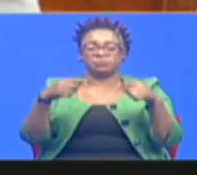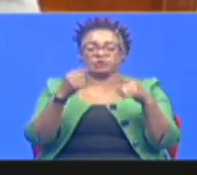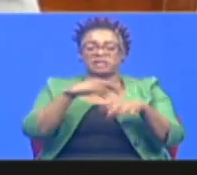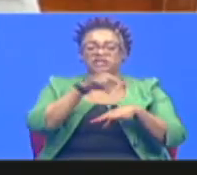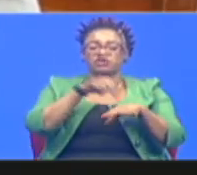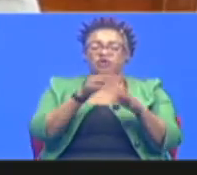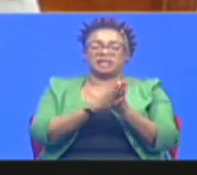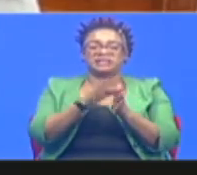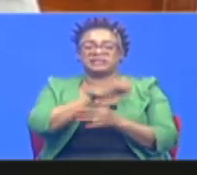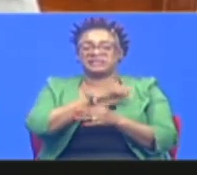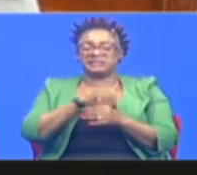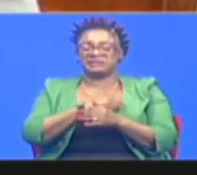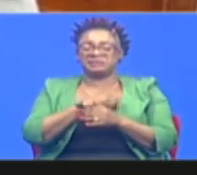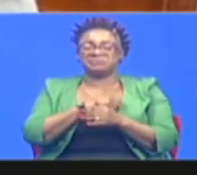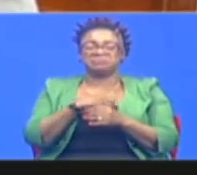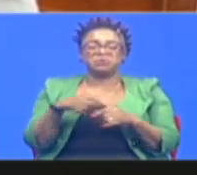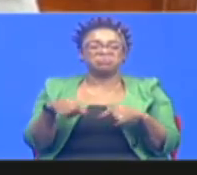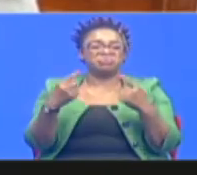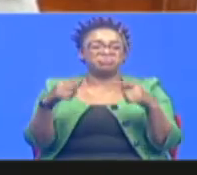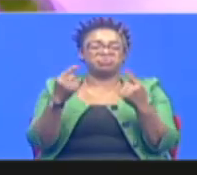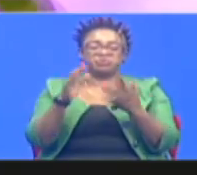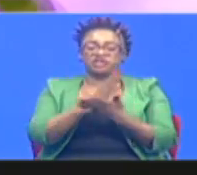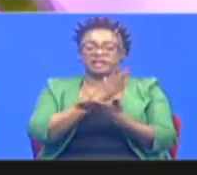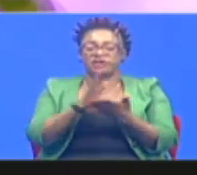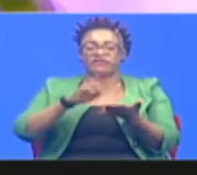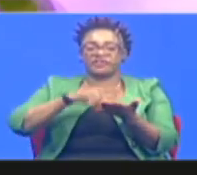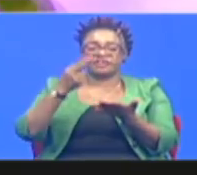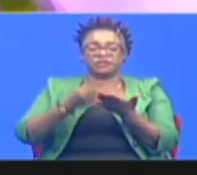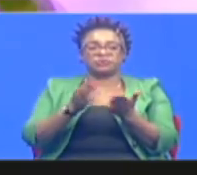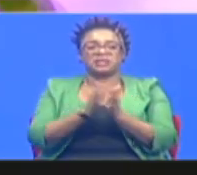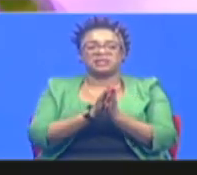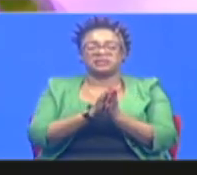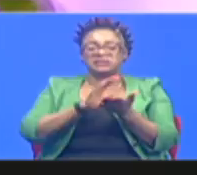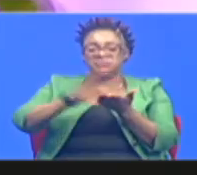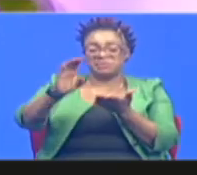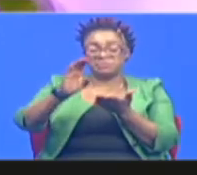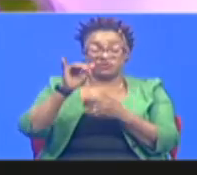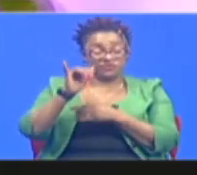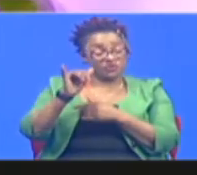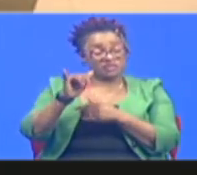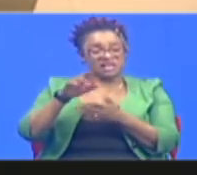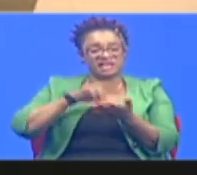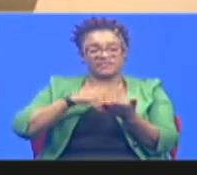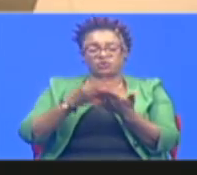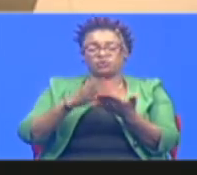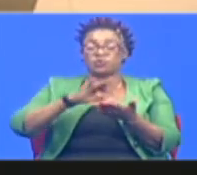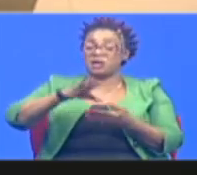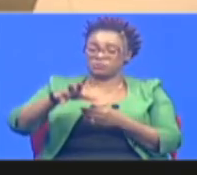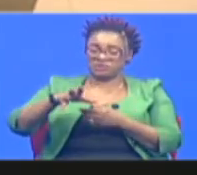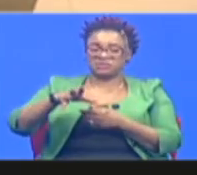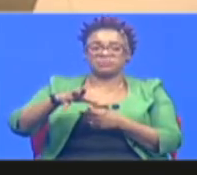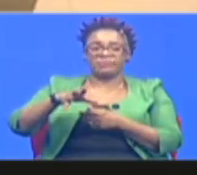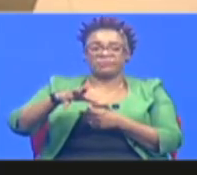Senate over the sharing of revenues and disbursement of those revenues to our counties.